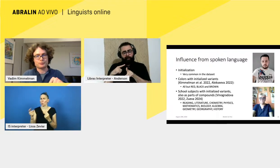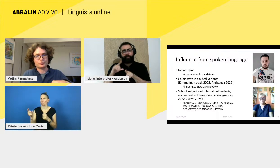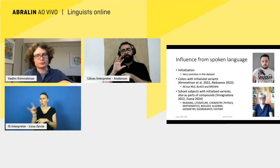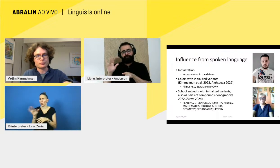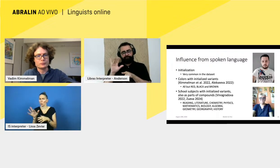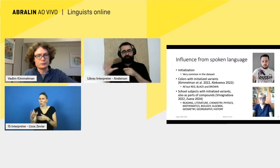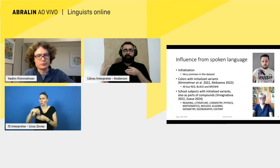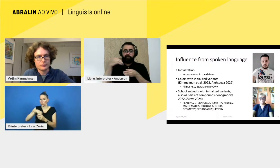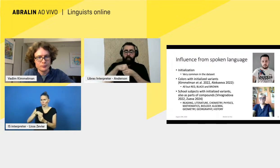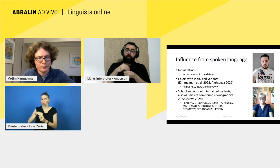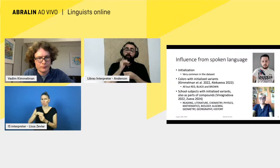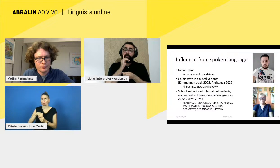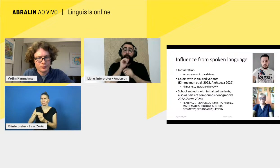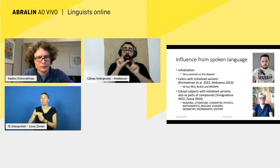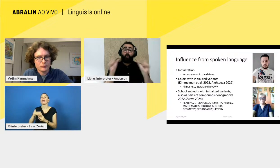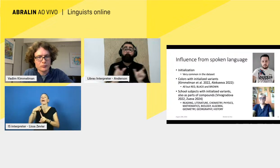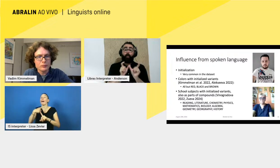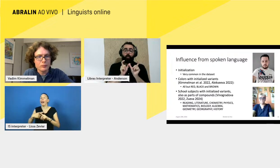compounds.